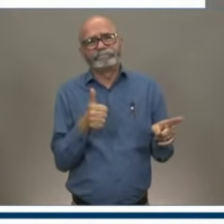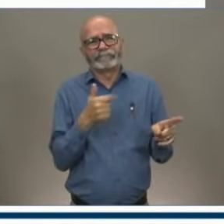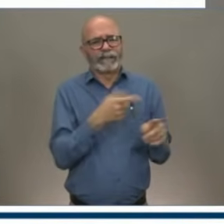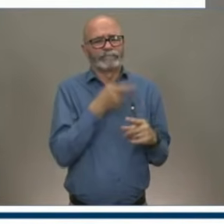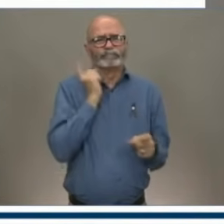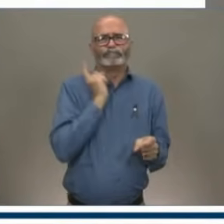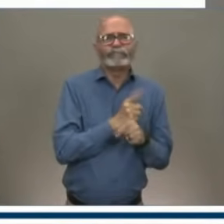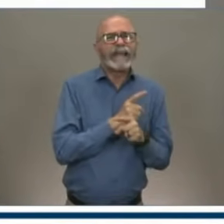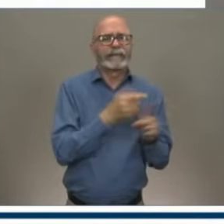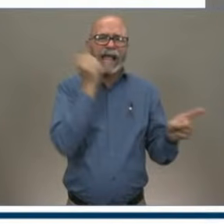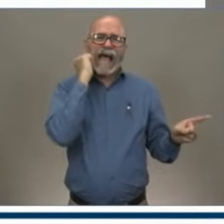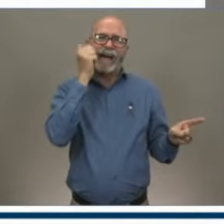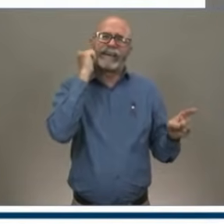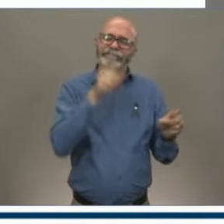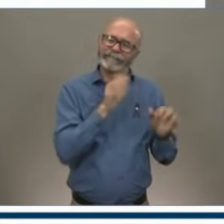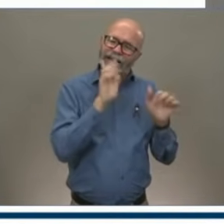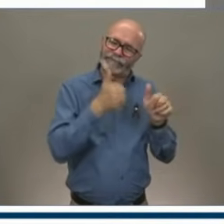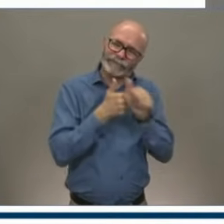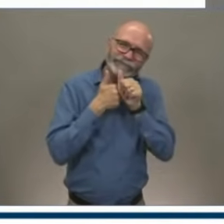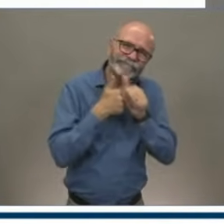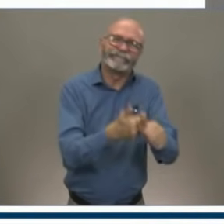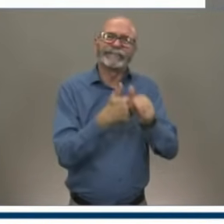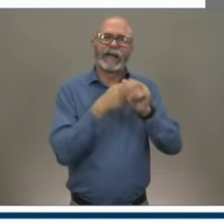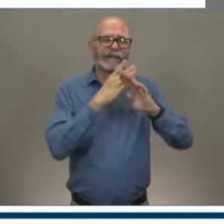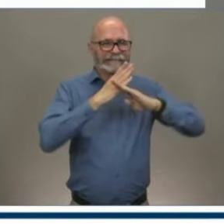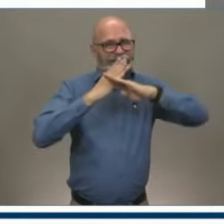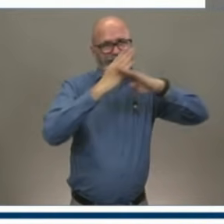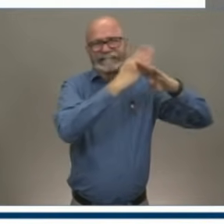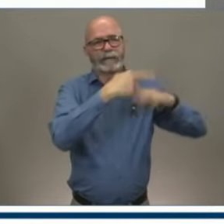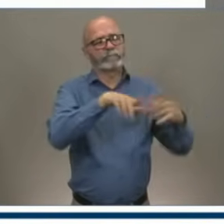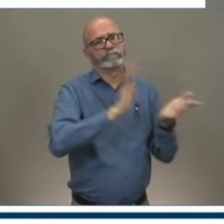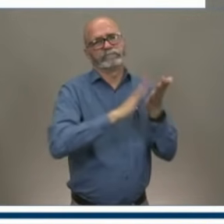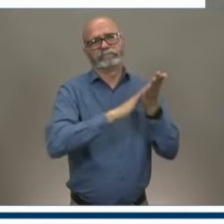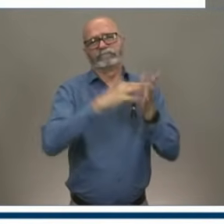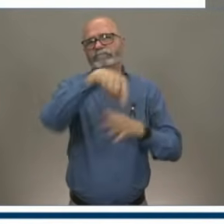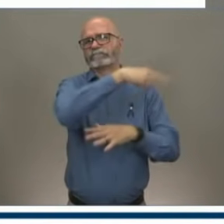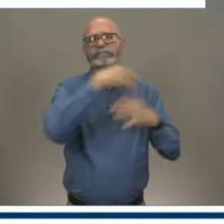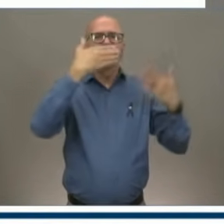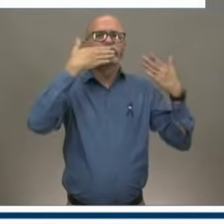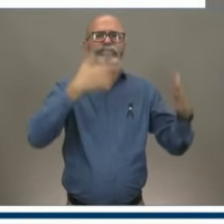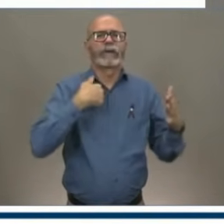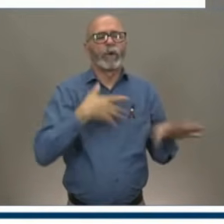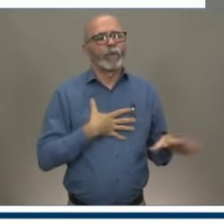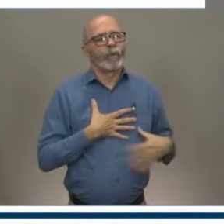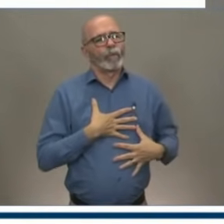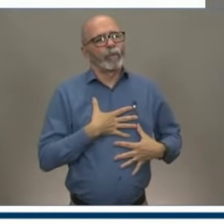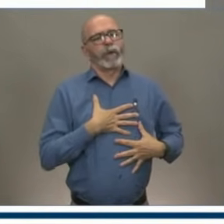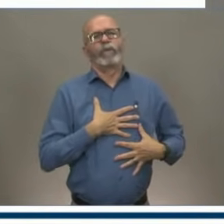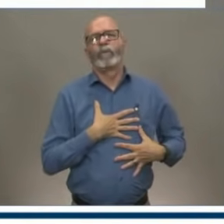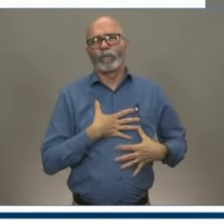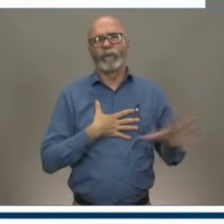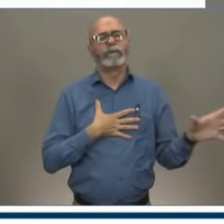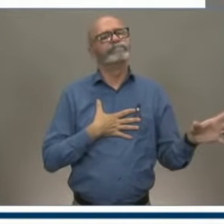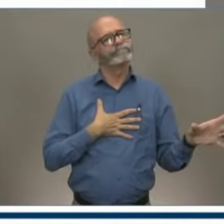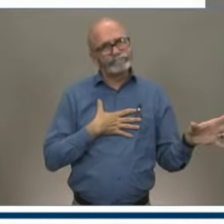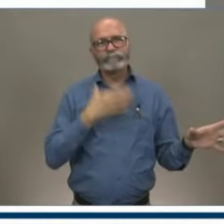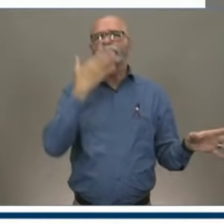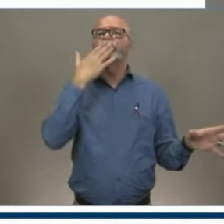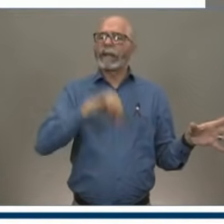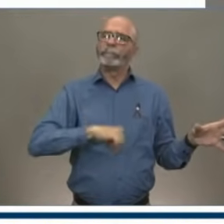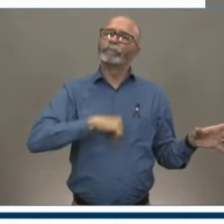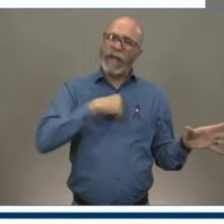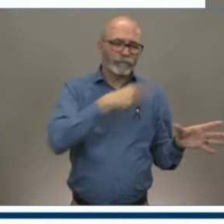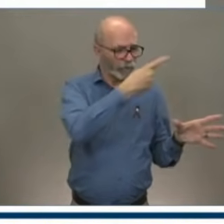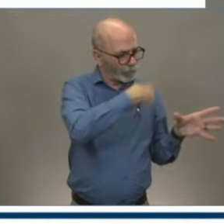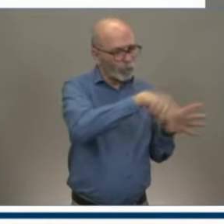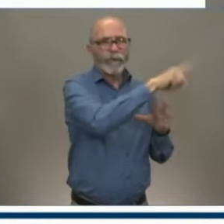out to protect each other. These are the stories Nova Scotians are known for. And I've always been really proud as a Nova Scotian